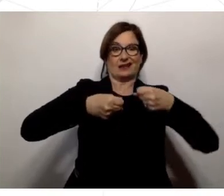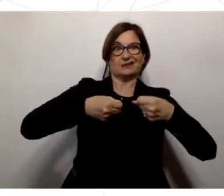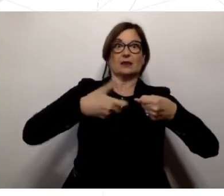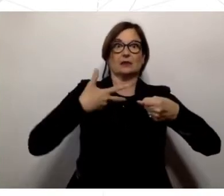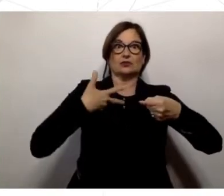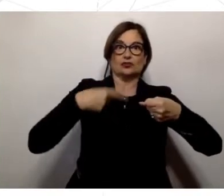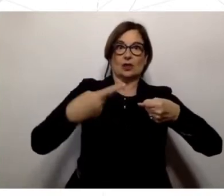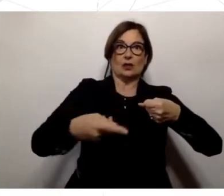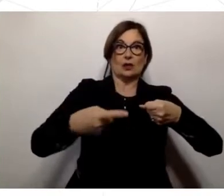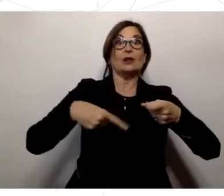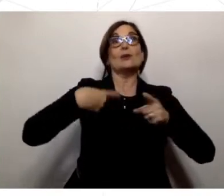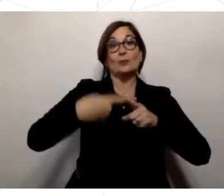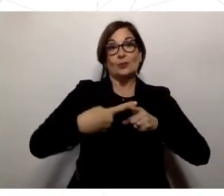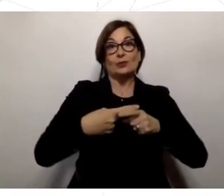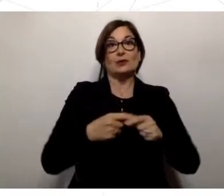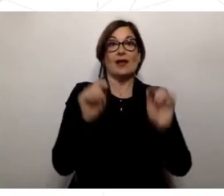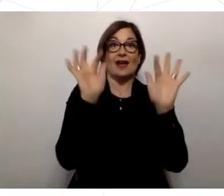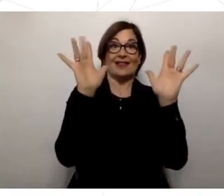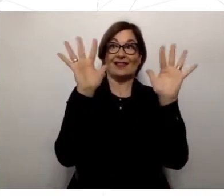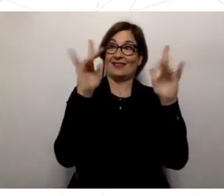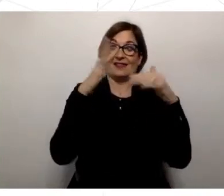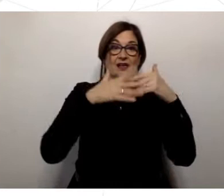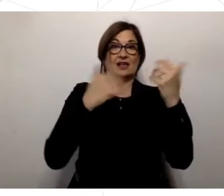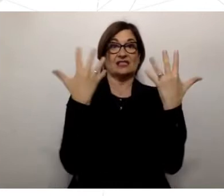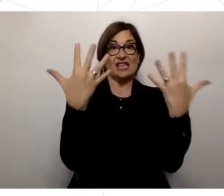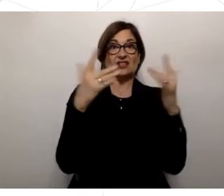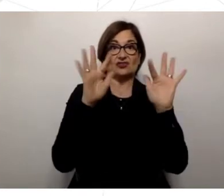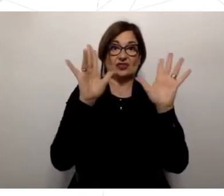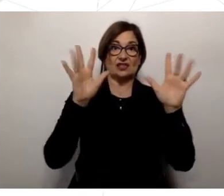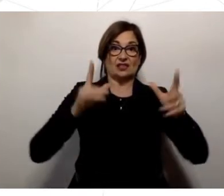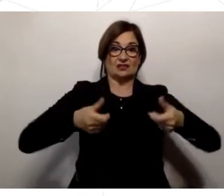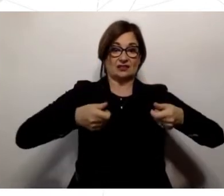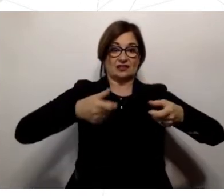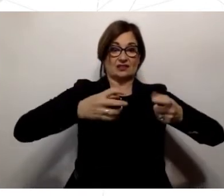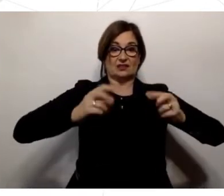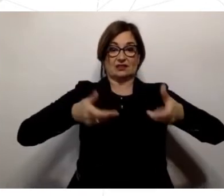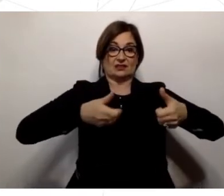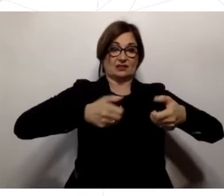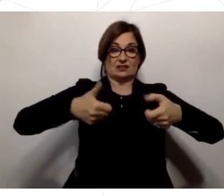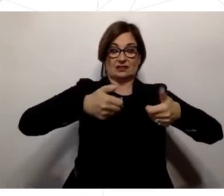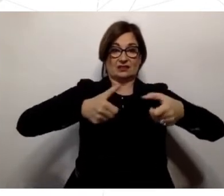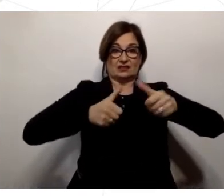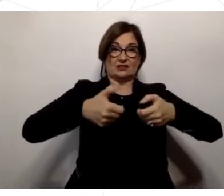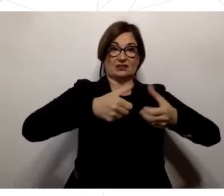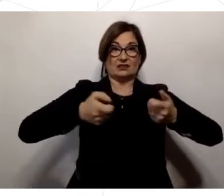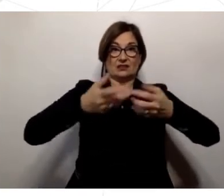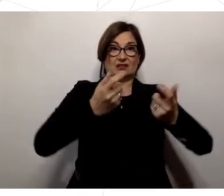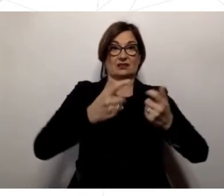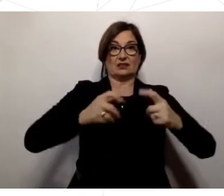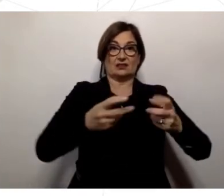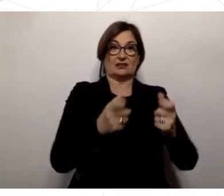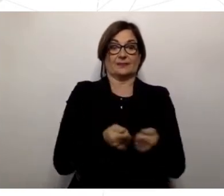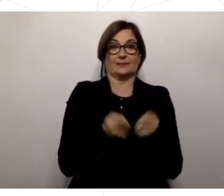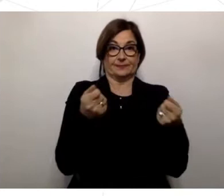endurance to continue to hold it, and that you have 10 fingers with which to reach all of the various buttons and joysticks.